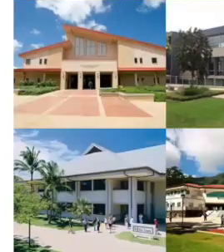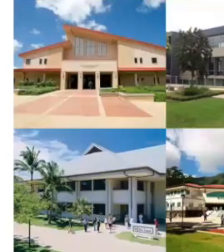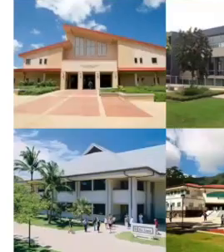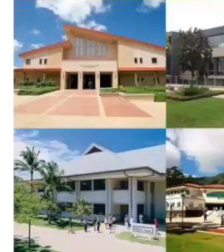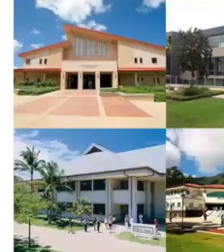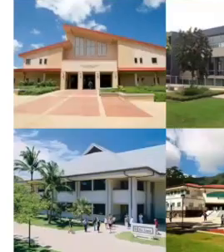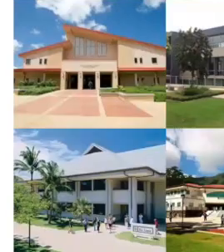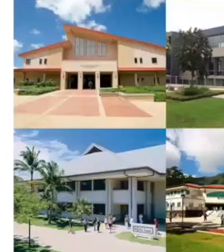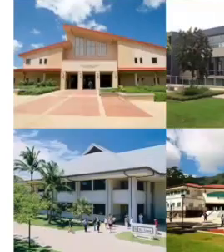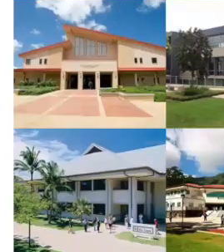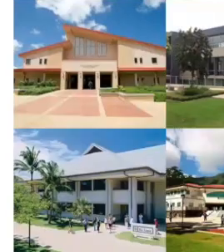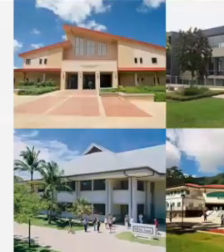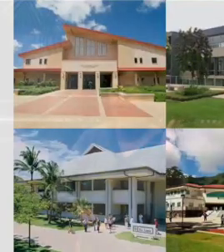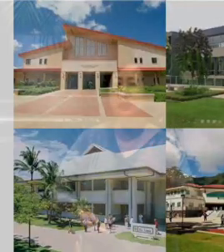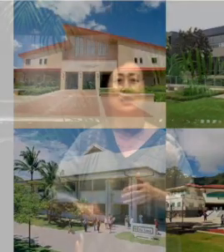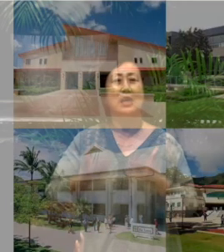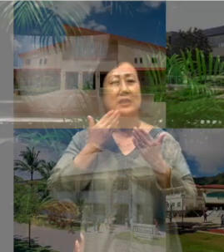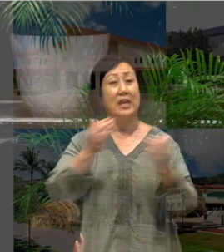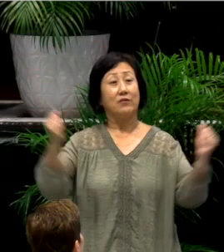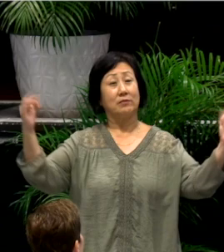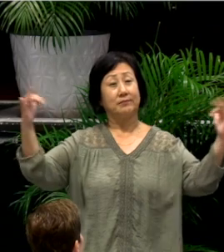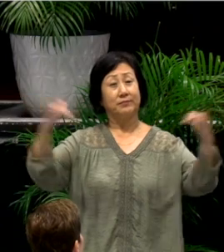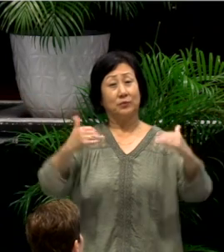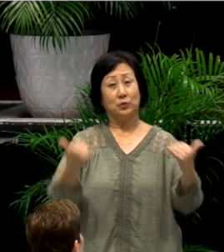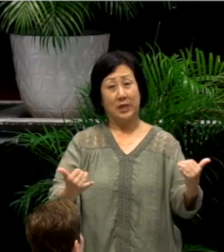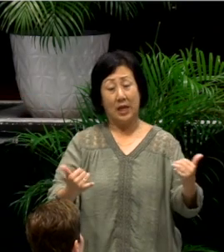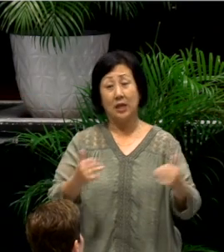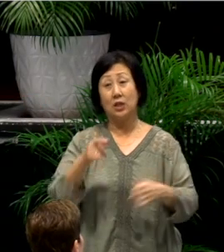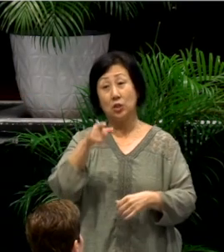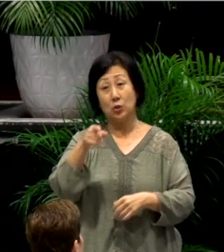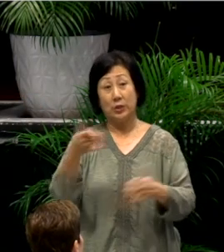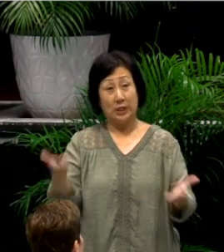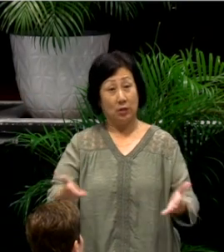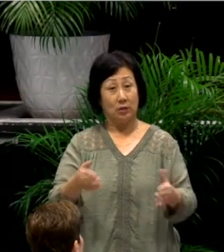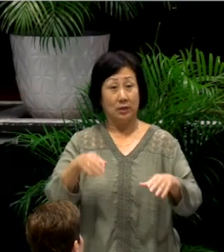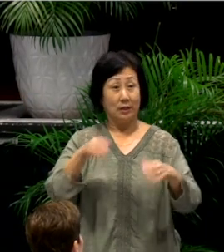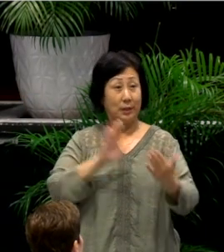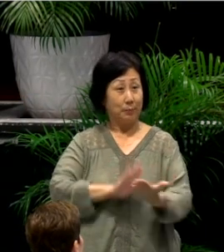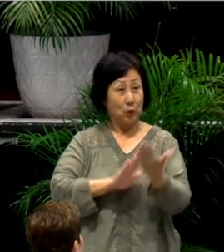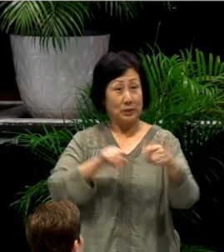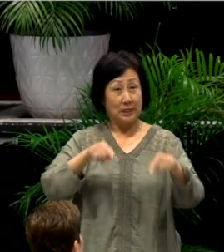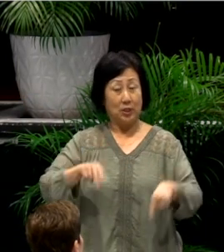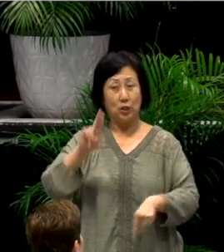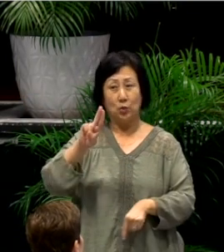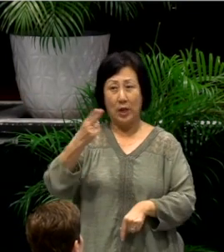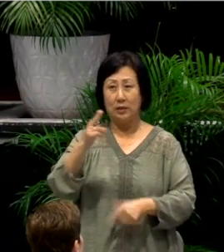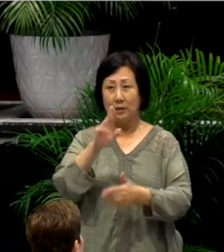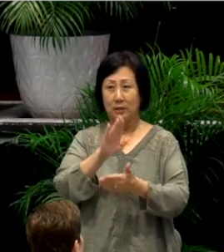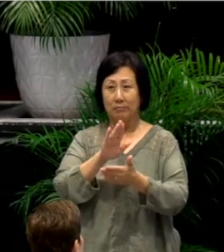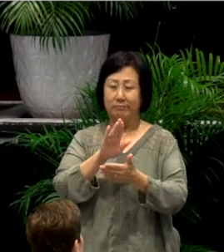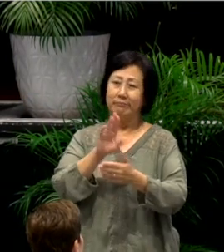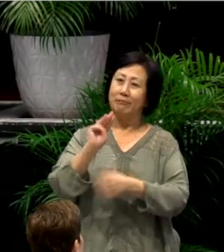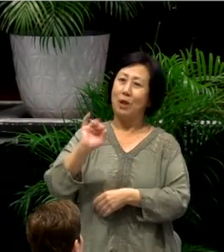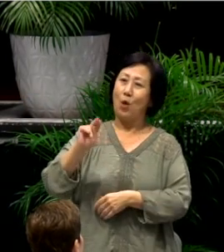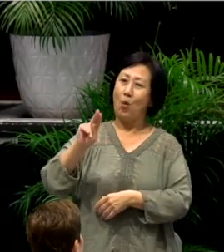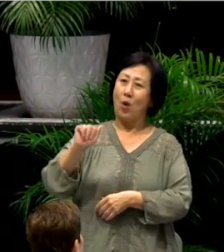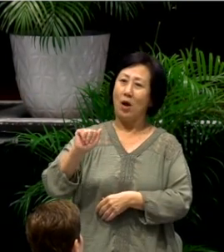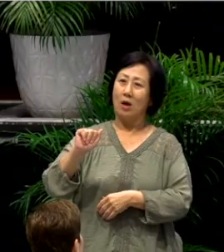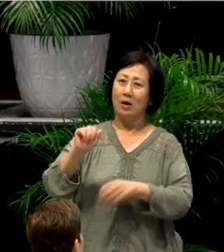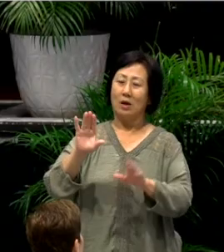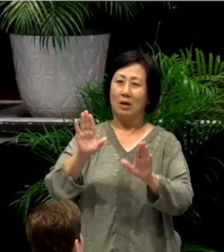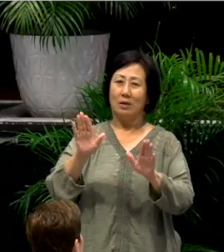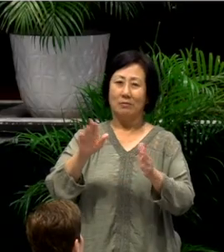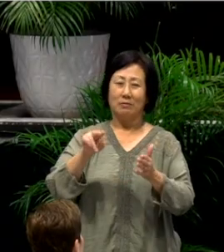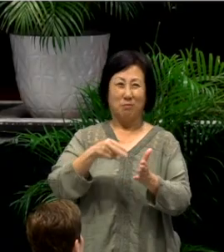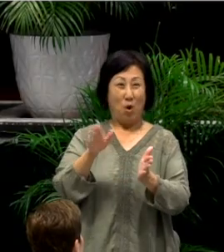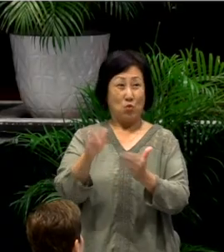Welcome. Aloha. Thank you so much for joining us, whether you are here with us at the UH Mānoa Campus Center Ballroom or tuning